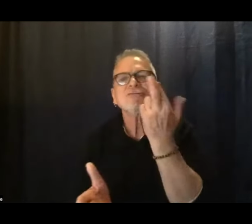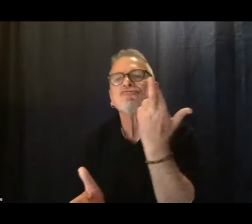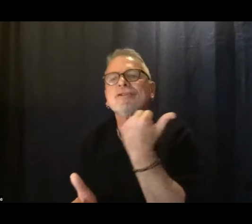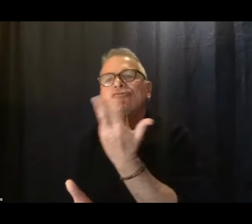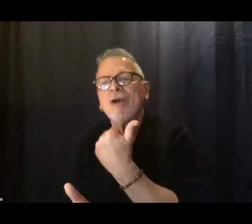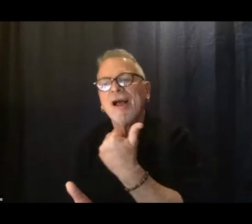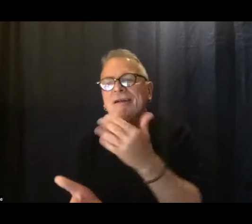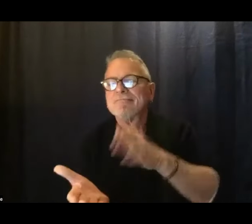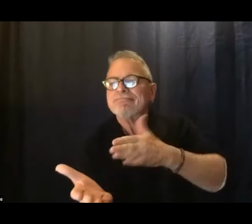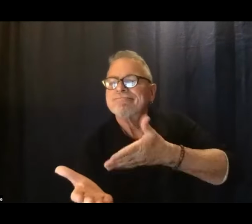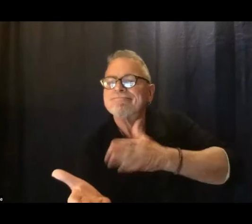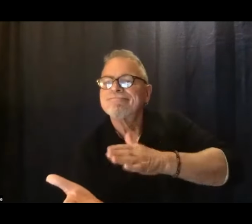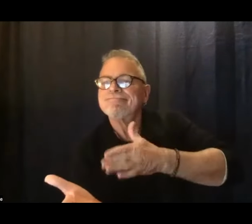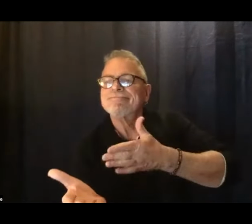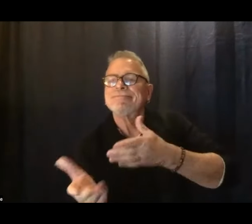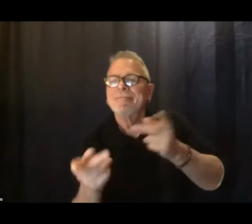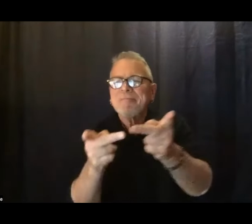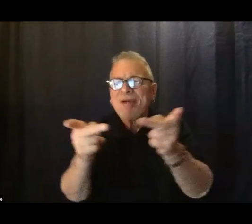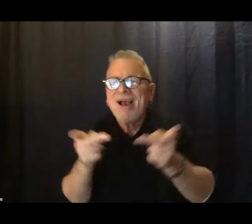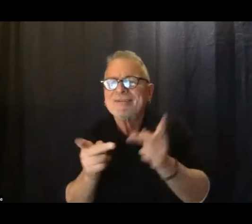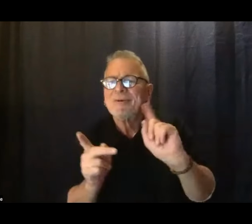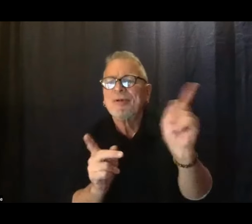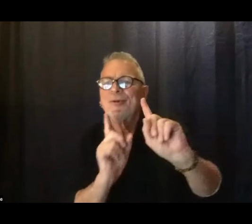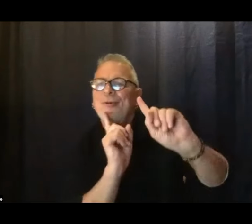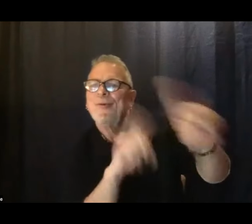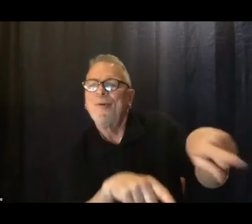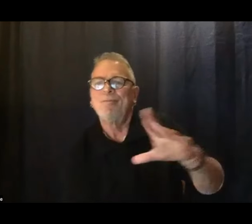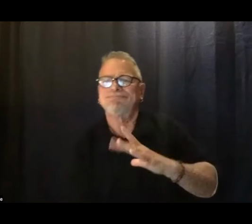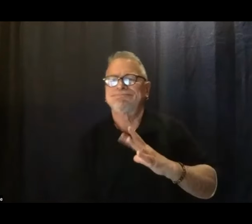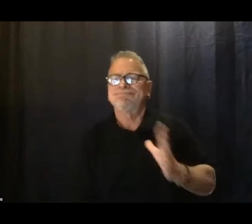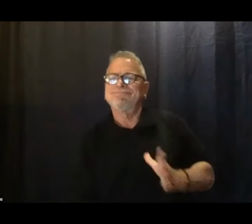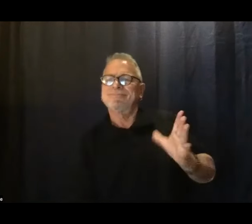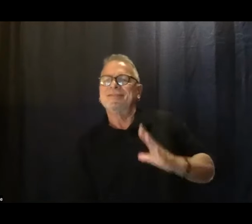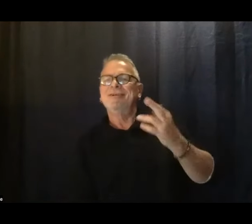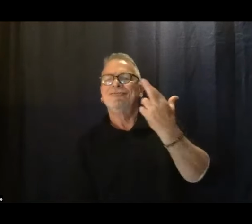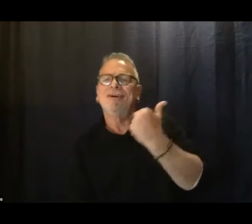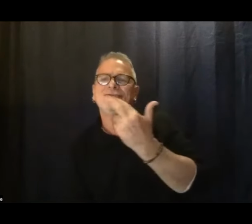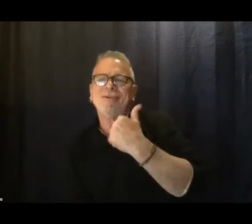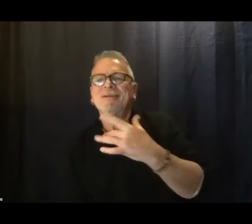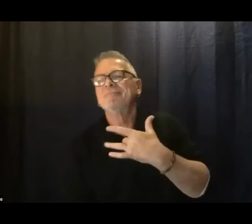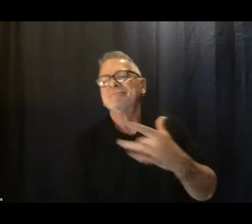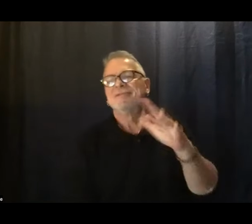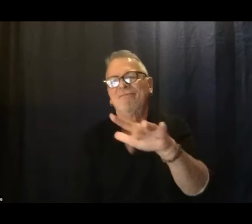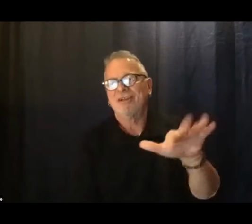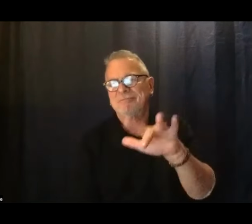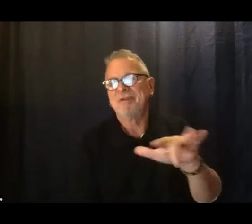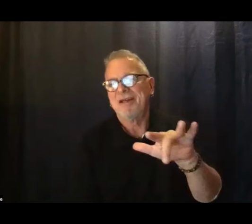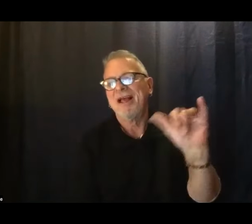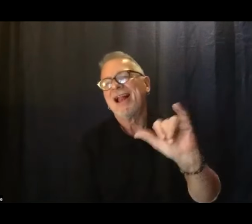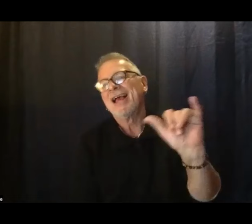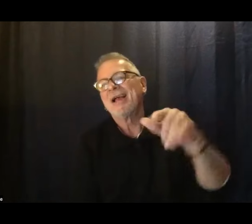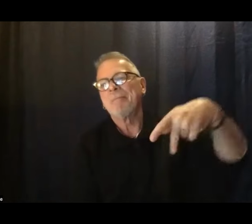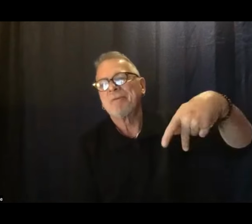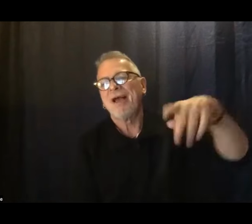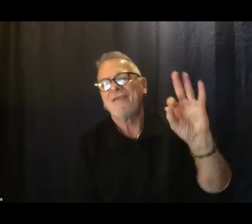ASL, you would actually fingerspell them out. Names of culinary dishes. If you go to a restaurant, maybe you go